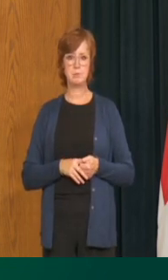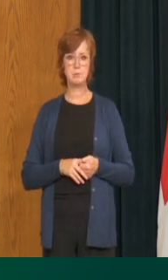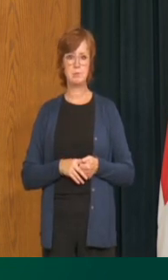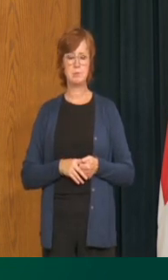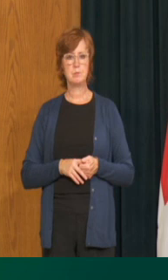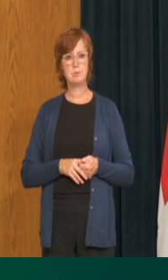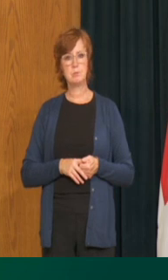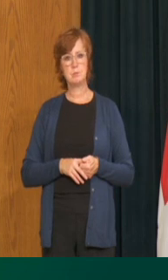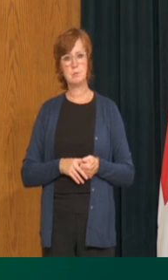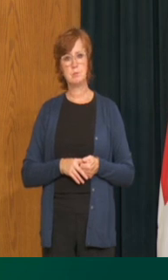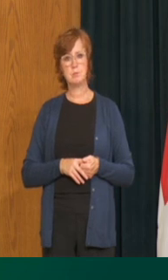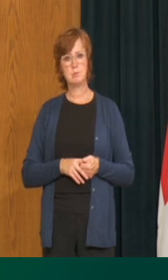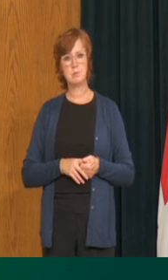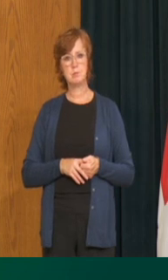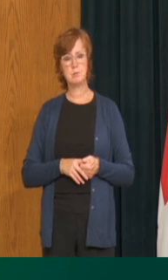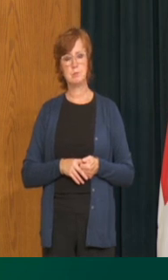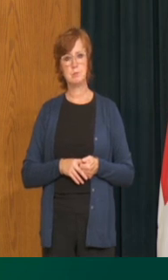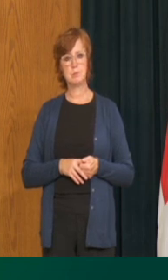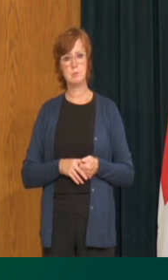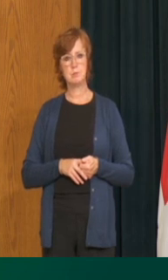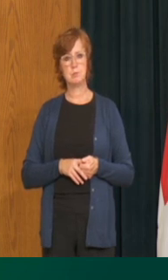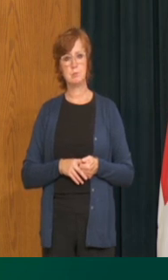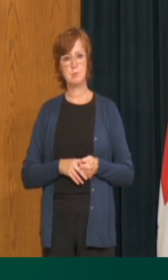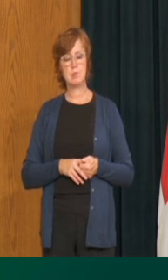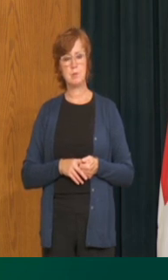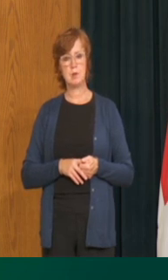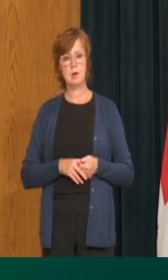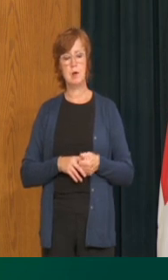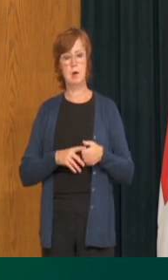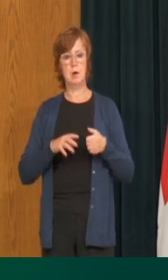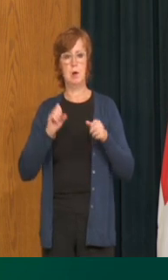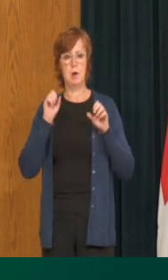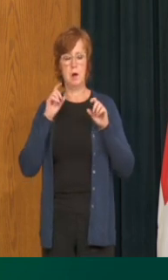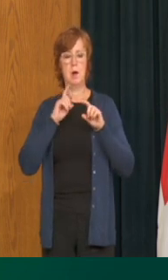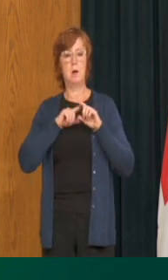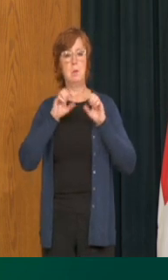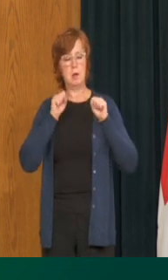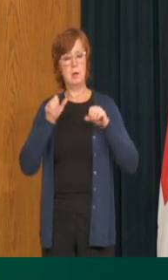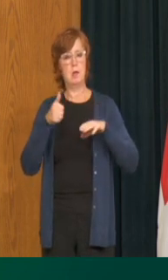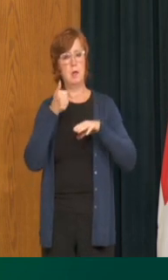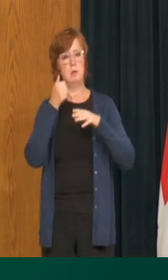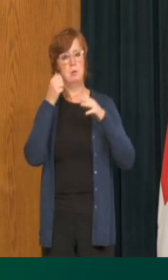an approach that prevents uncontrolled transmission.